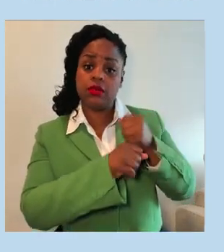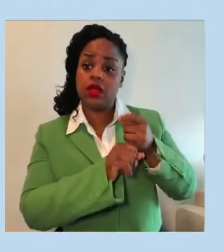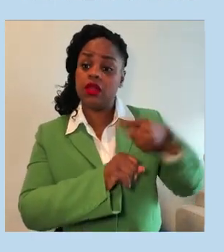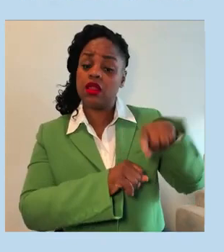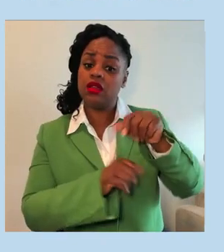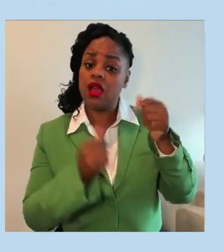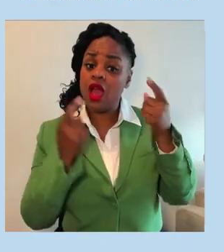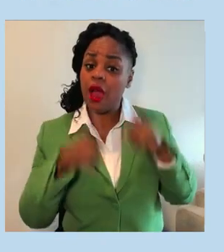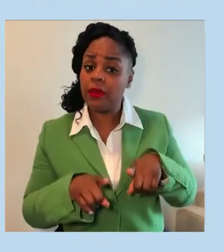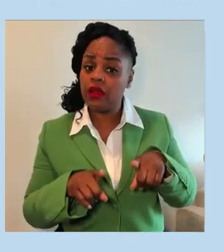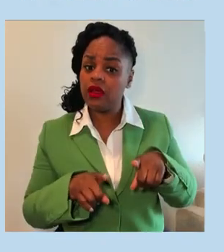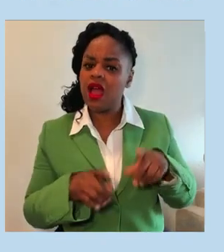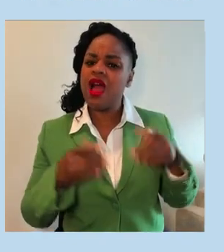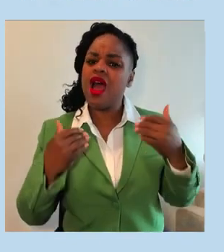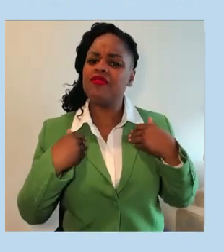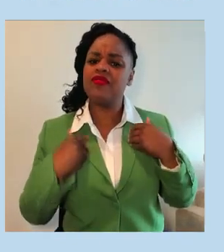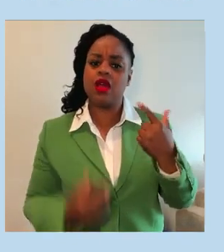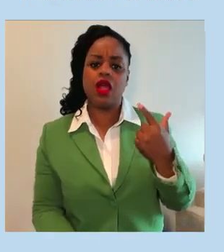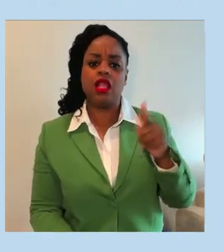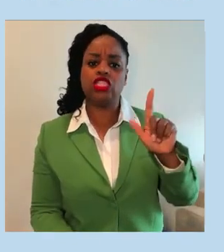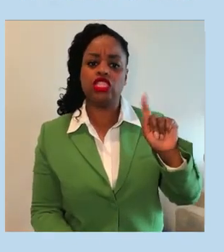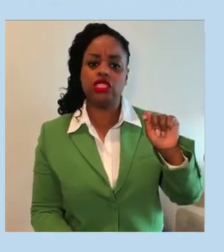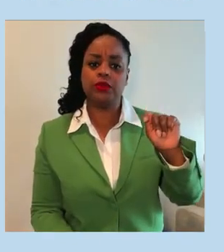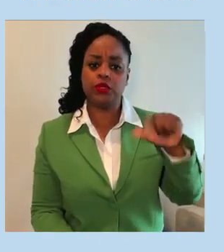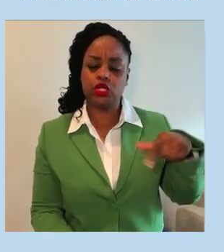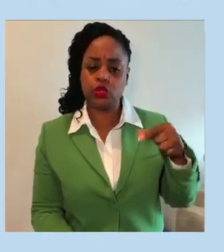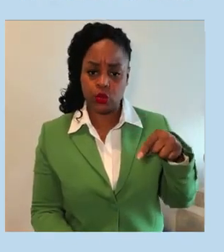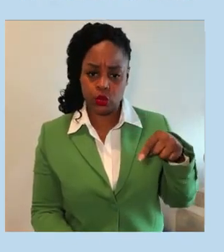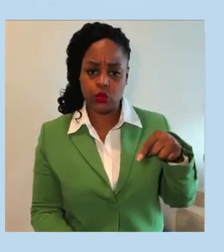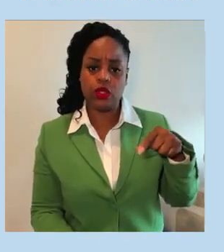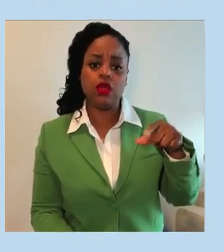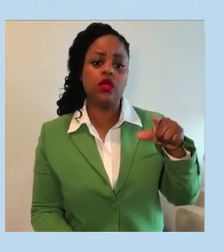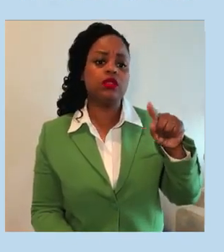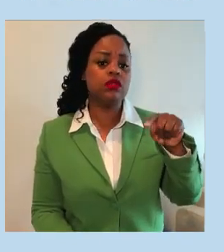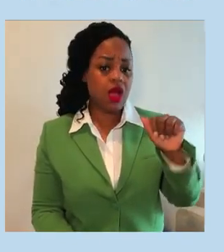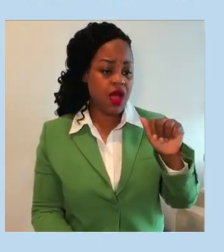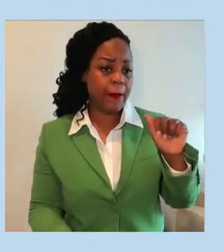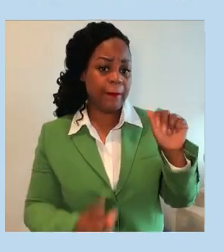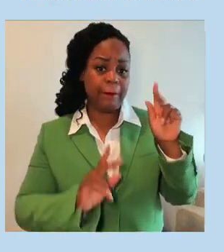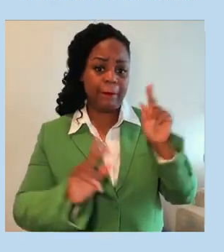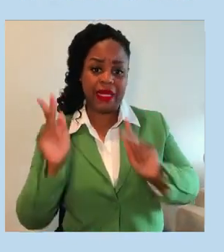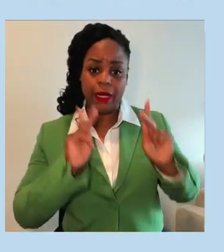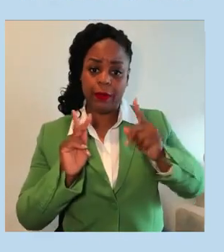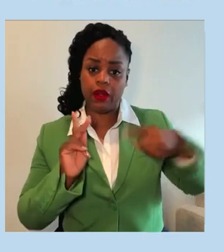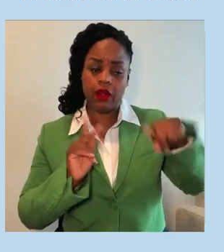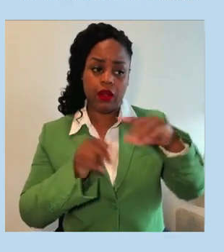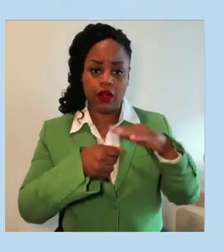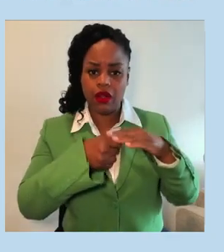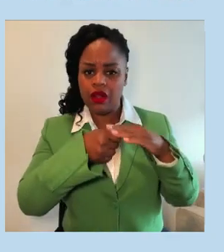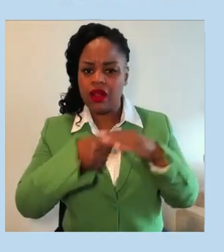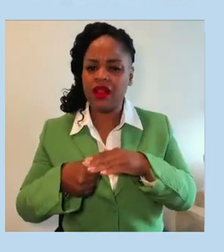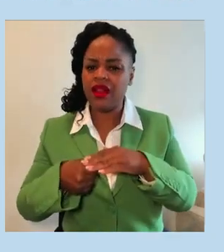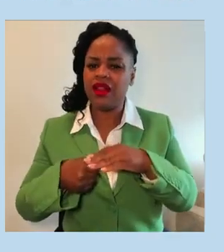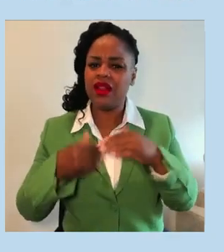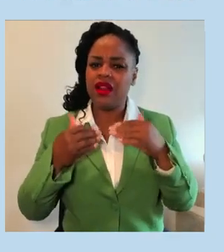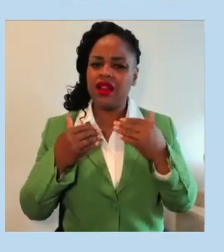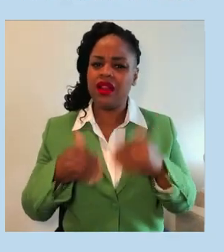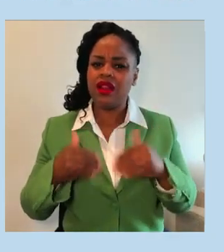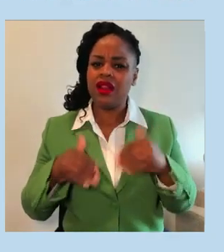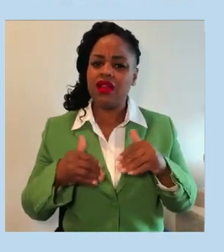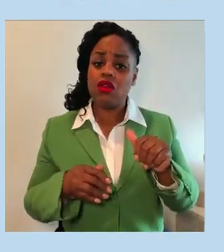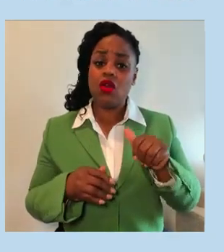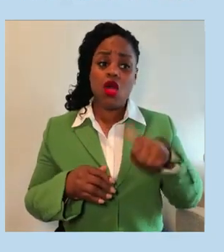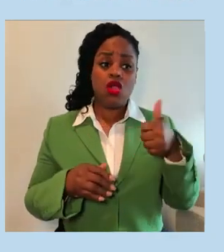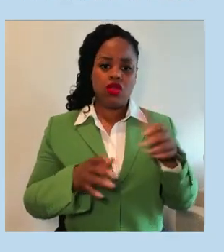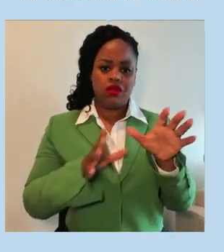populations. This International Women's Day, we stand with the women of Ukraine fighting to defend democracy, freedom,